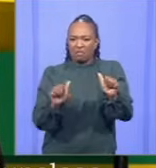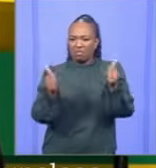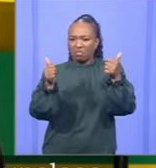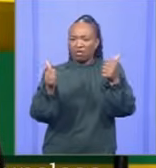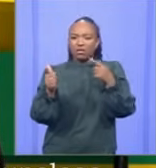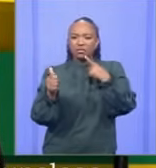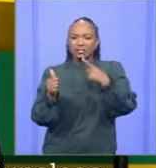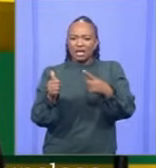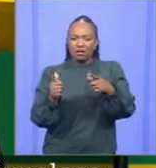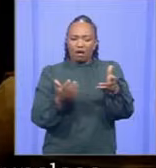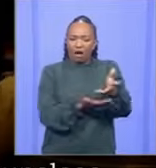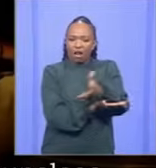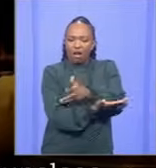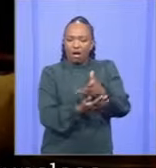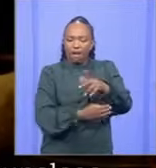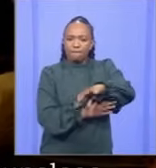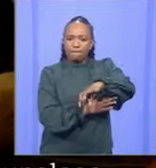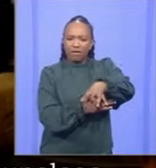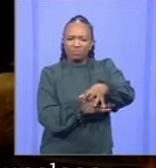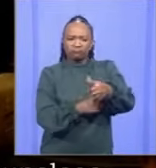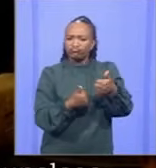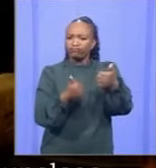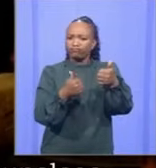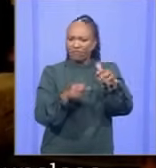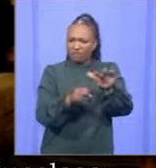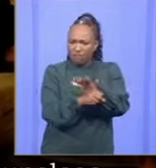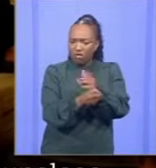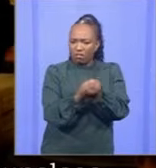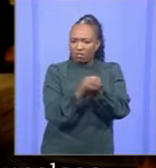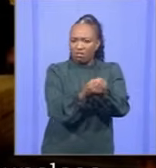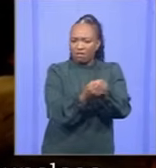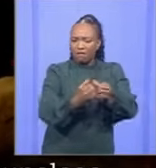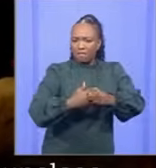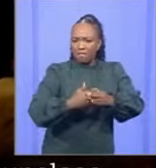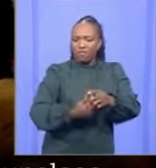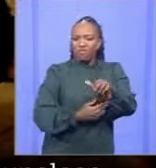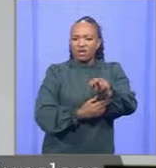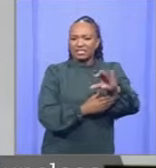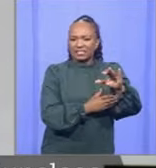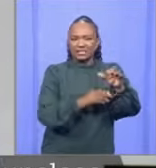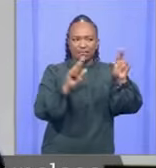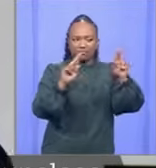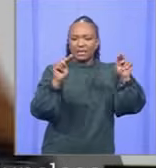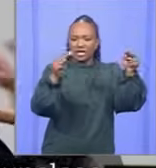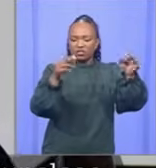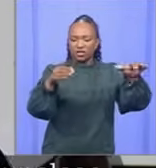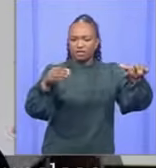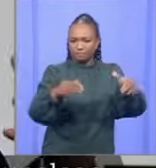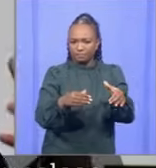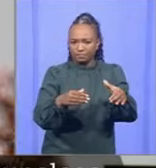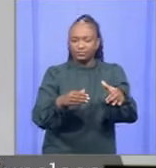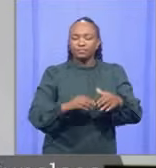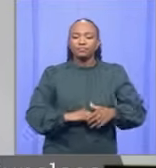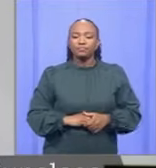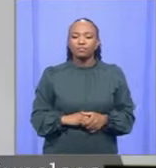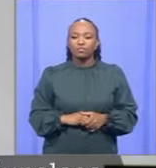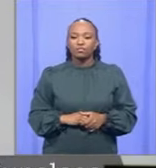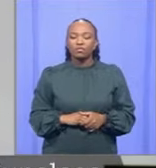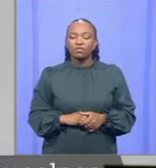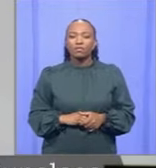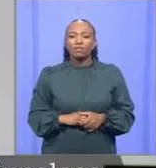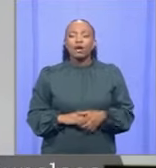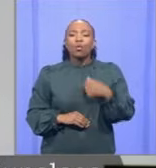puso ya province di ne di tshegeditswe ka botlalo ke badiredi ba lekoko la bosetšhaba. We adopted a framework to engage